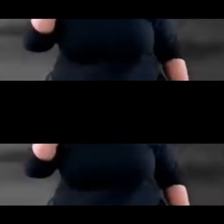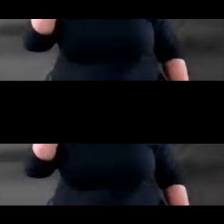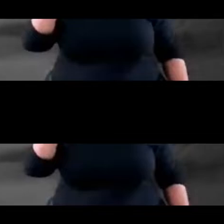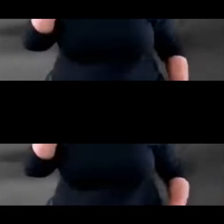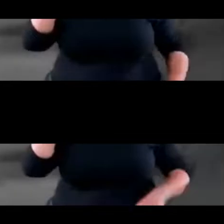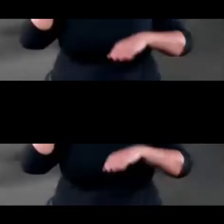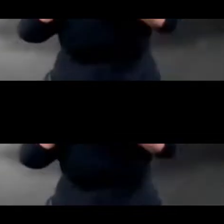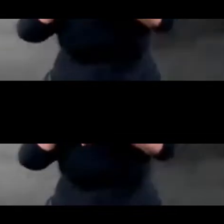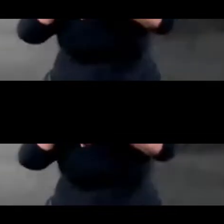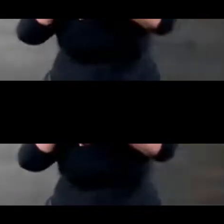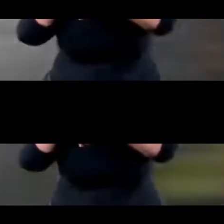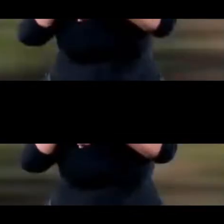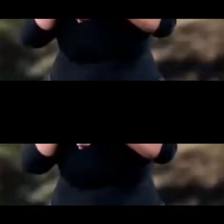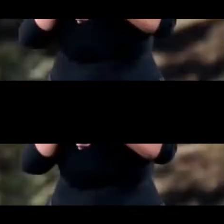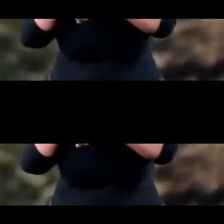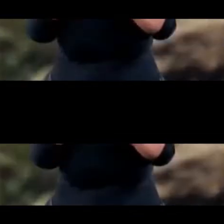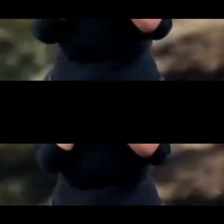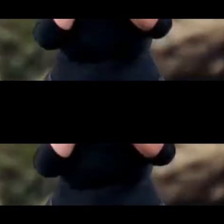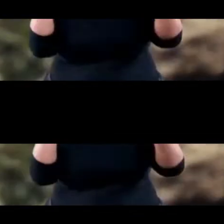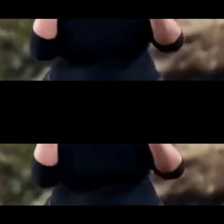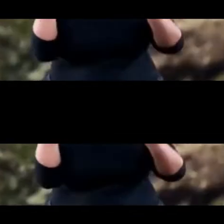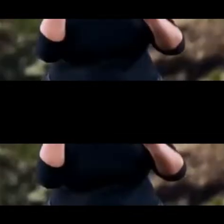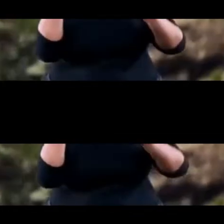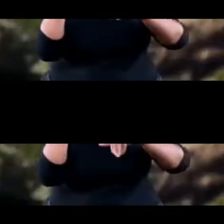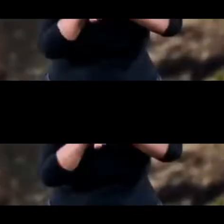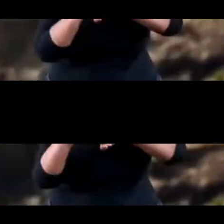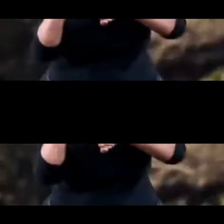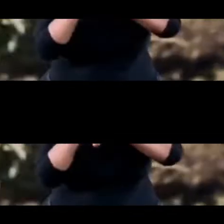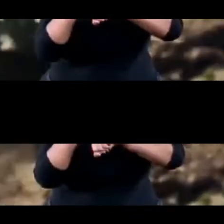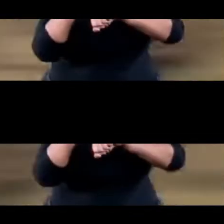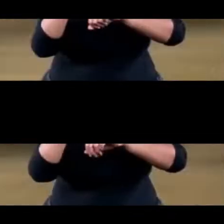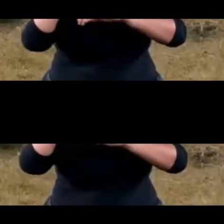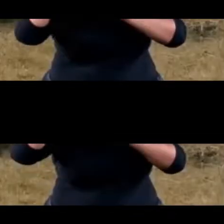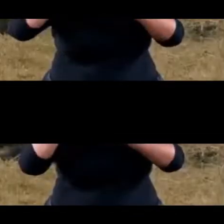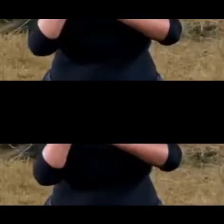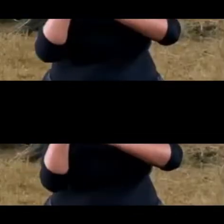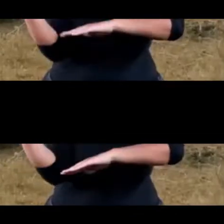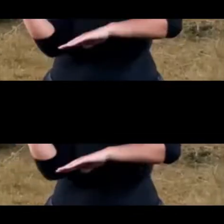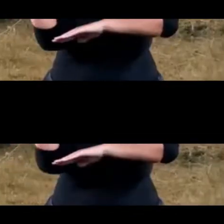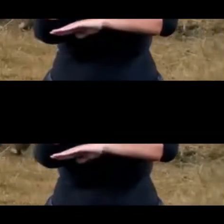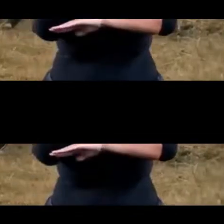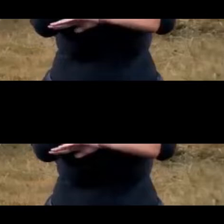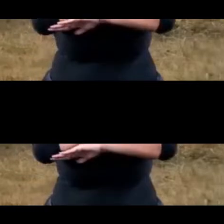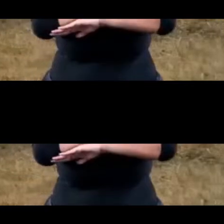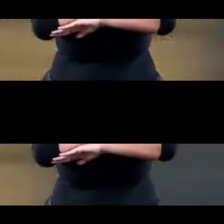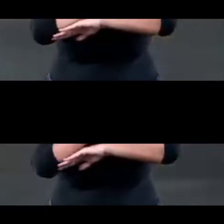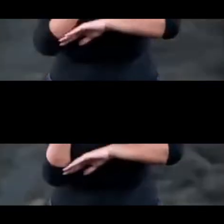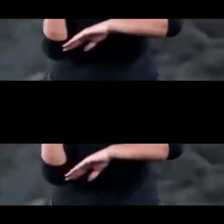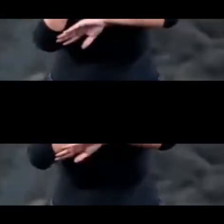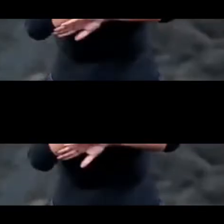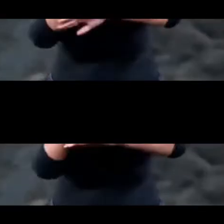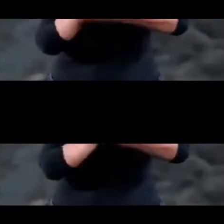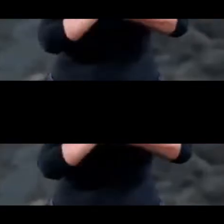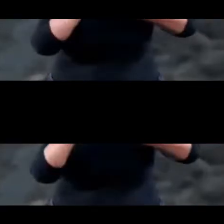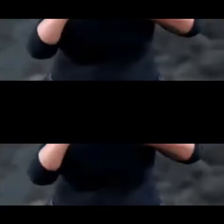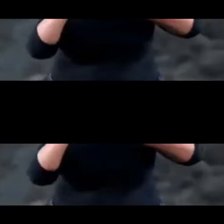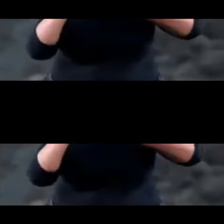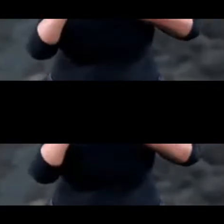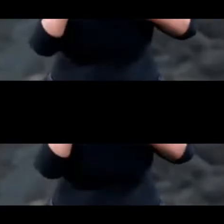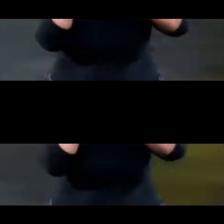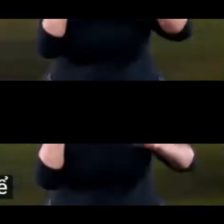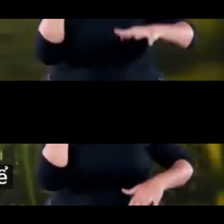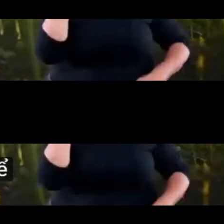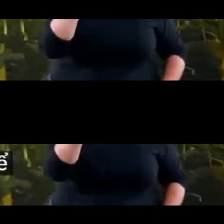Colonial times. Can you imagine someone working 16 hours a day, 6 days a week?